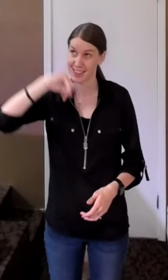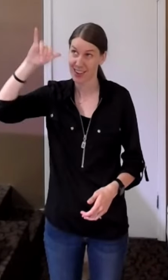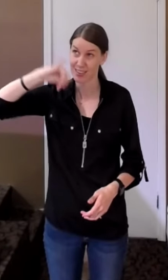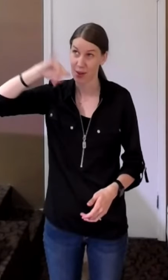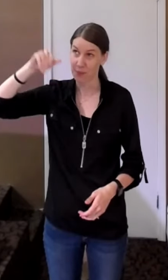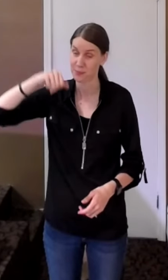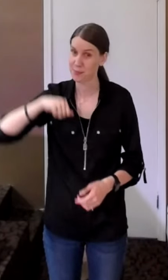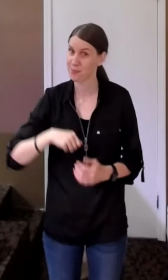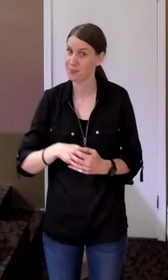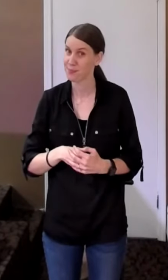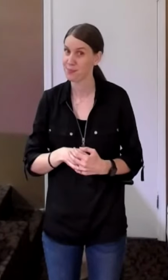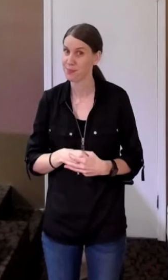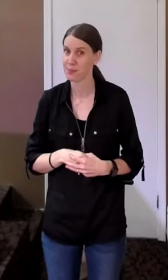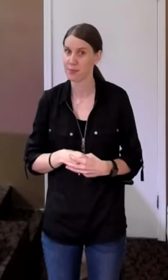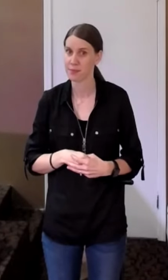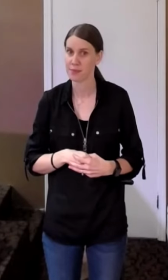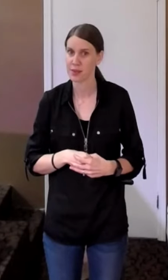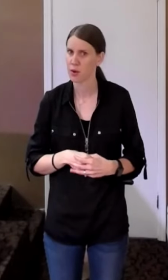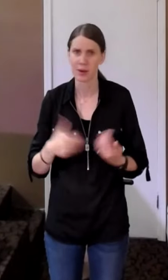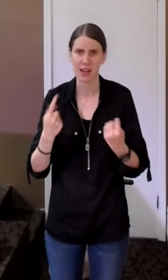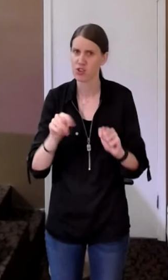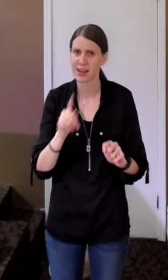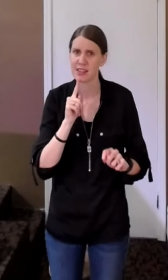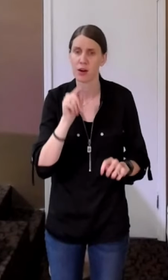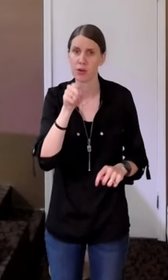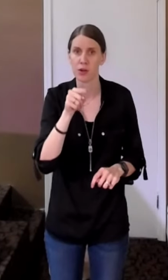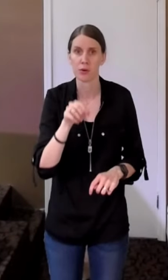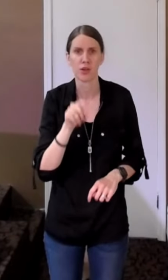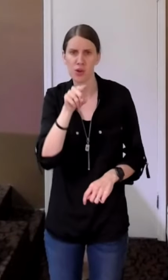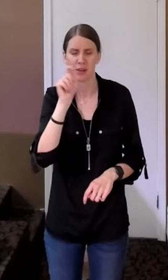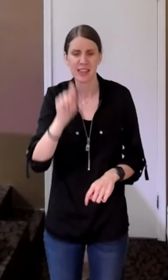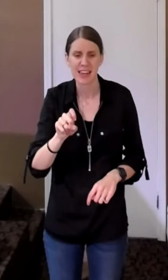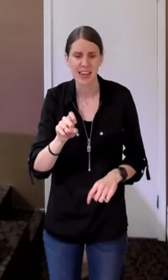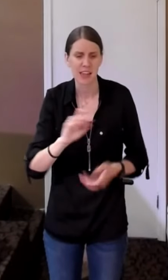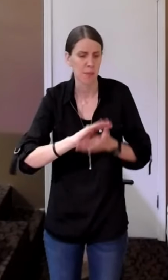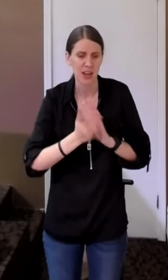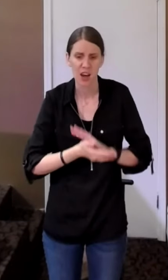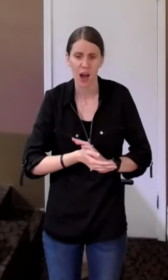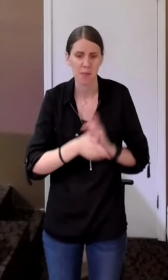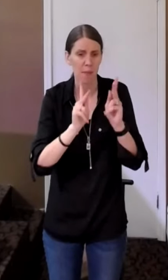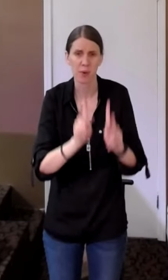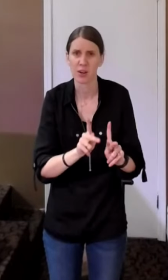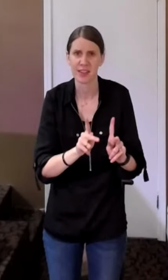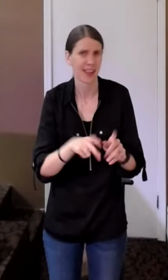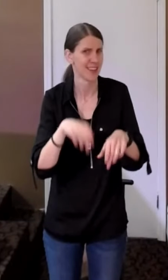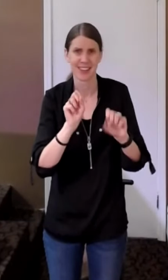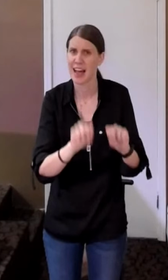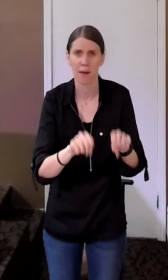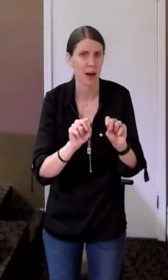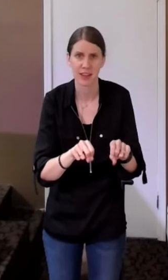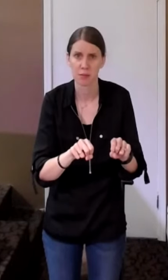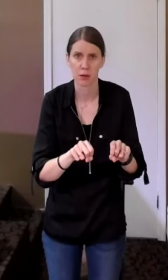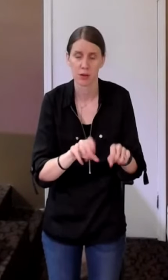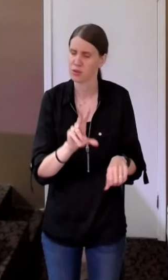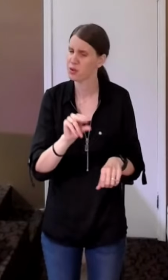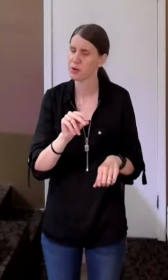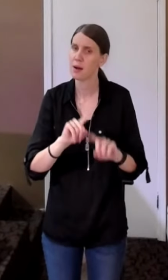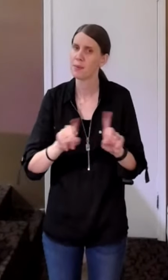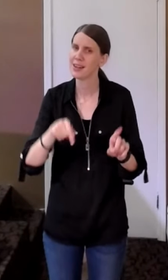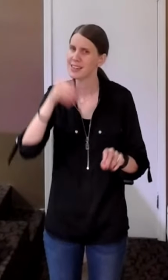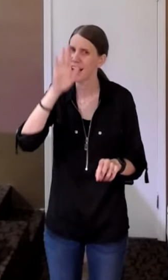Father. We're not trying to tell you you need to be something nobody else has ever been. We're trying to teach you that